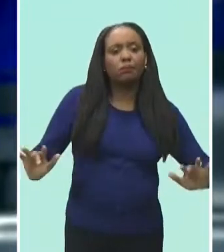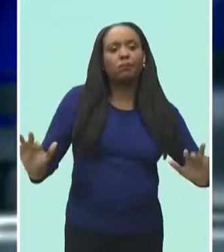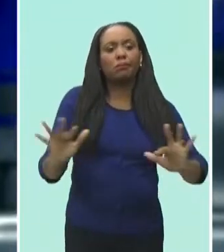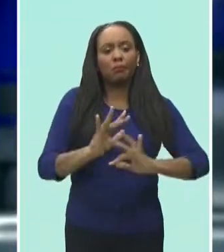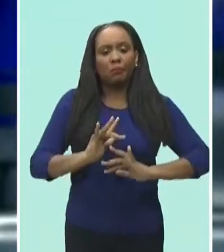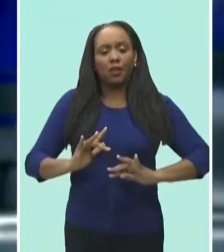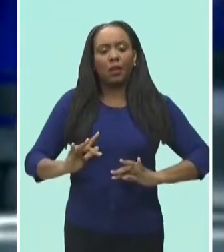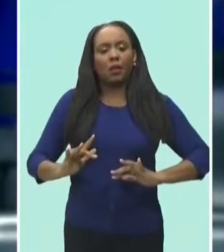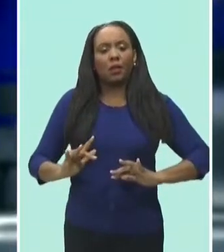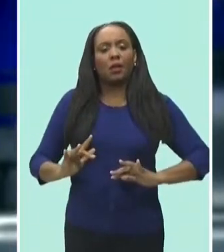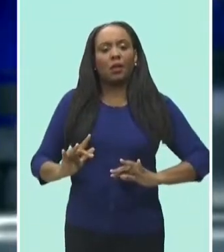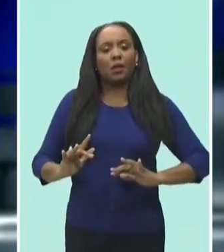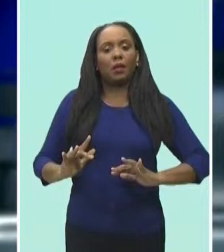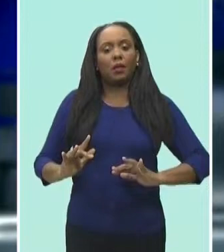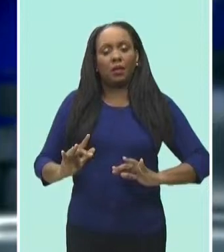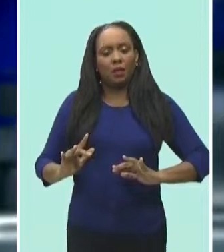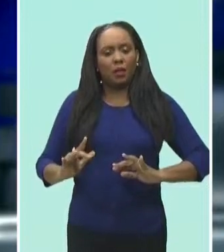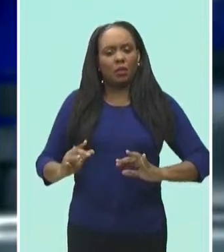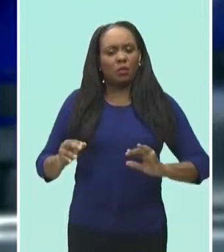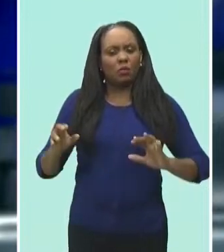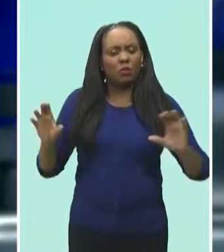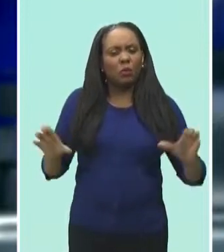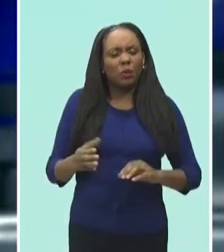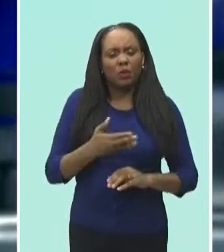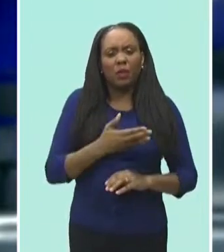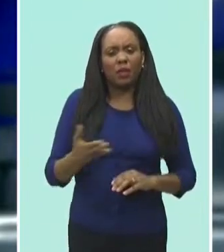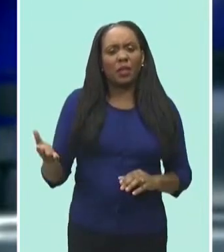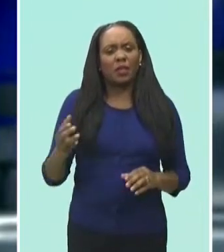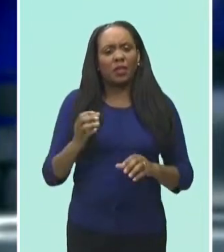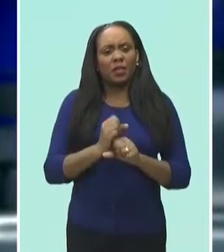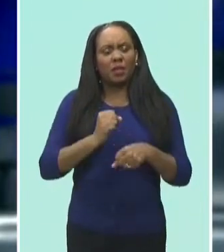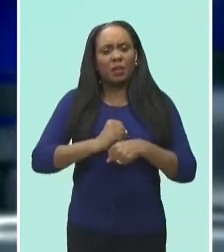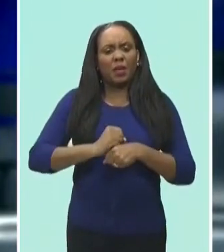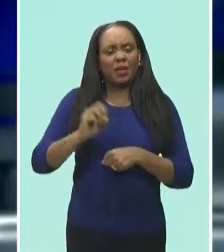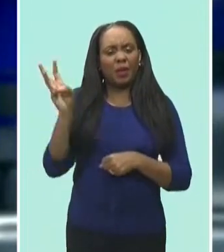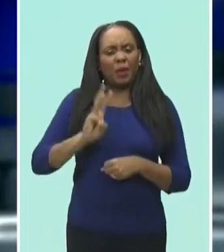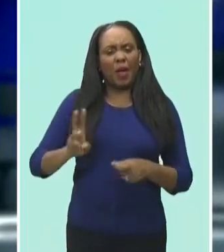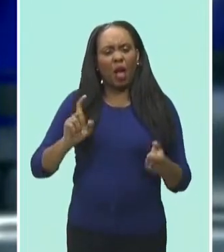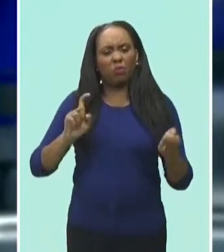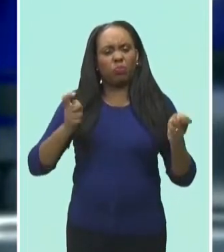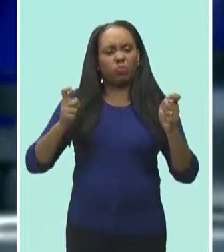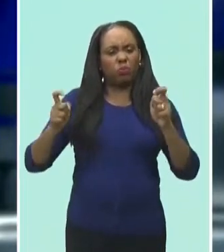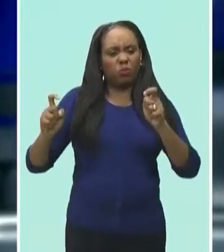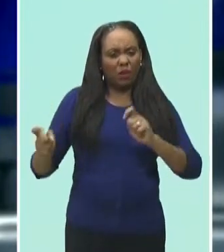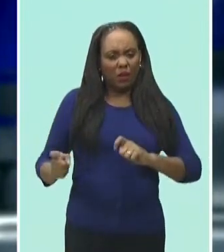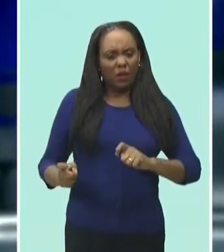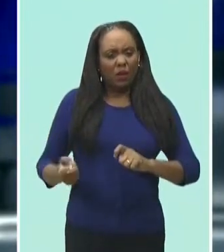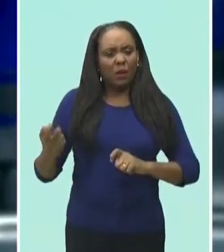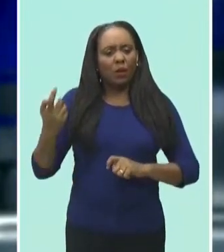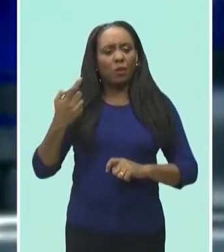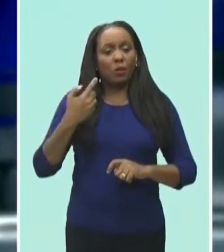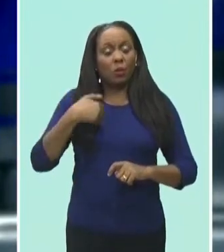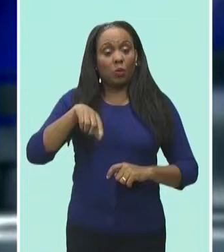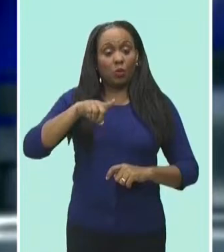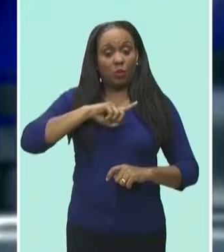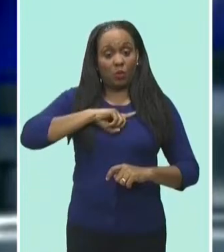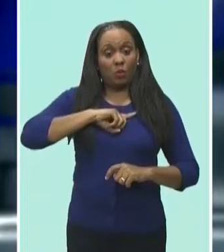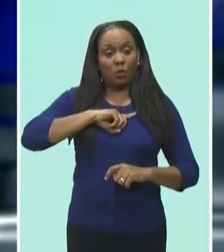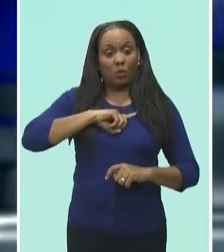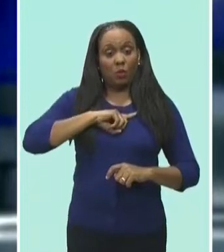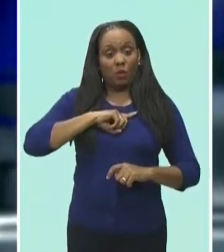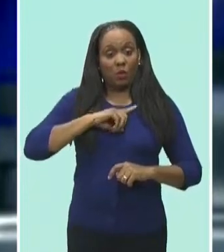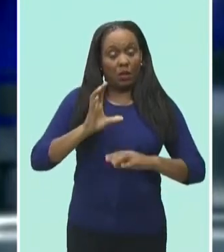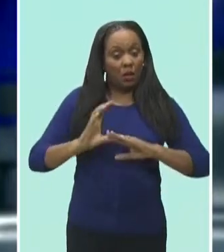factors that lead to global warming and climate change, which have these knock-on effects for some of the heightened storm activity we've been seeing,